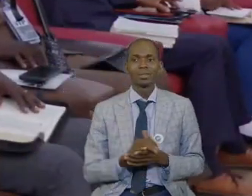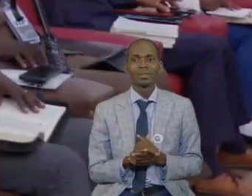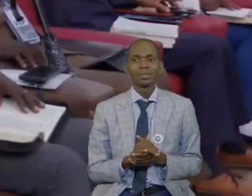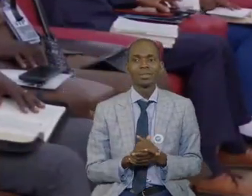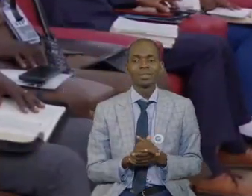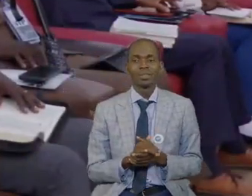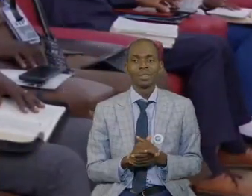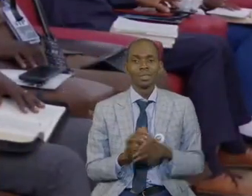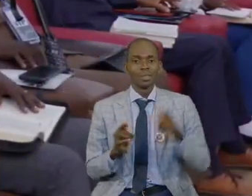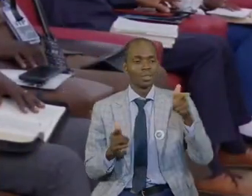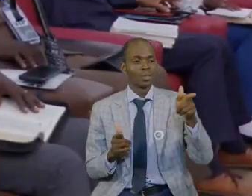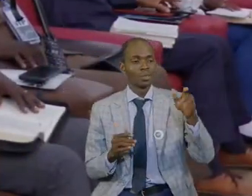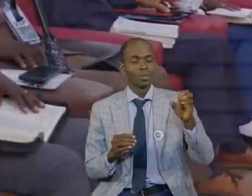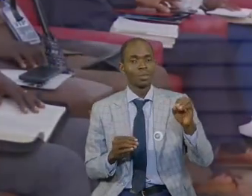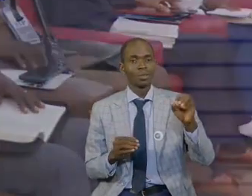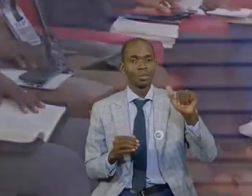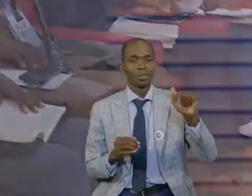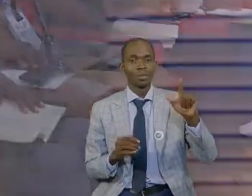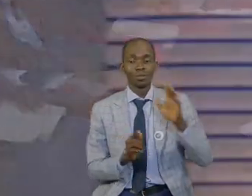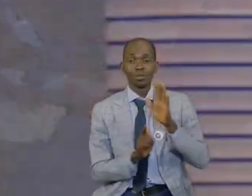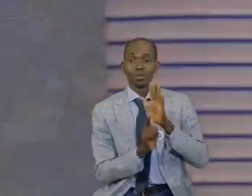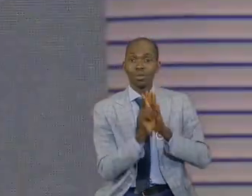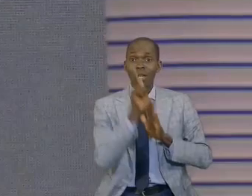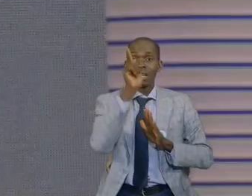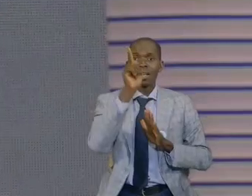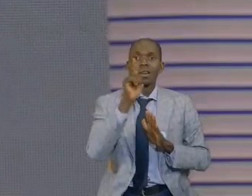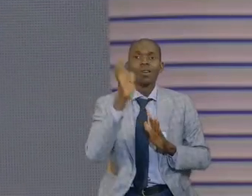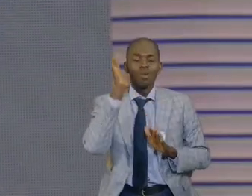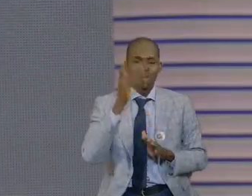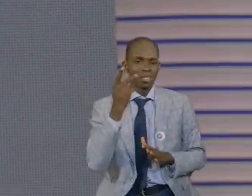Goliath will sense that anointing you have.